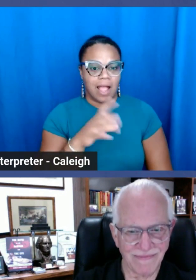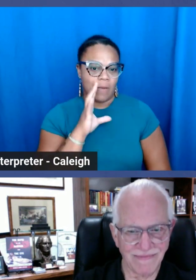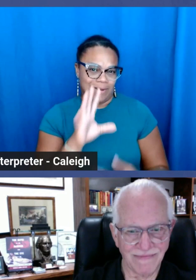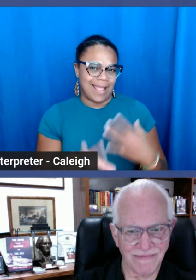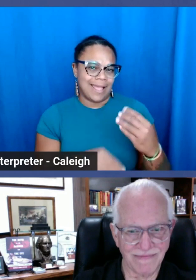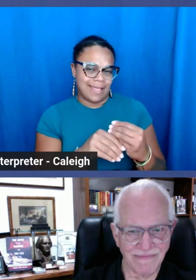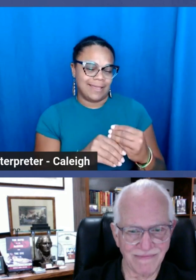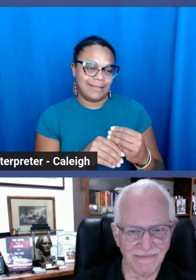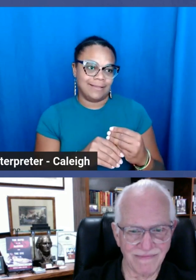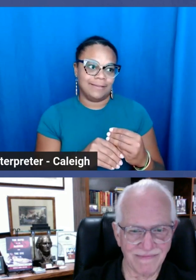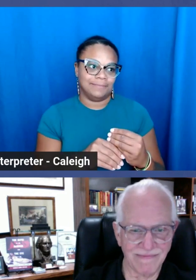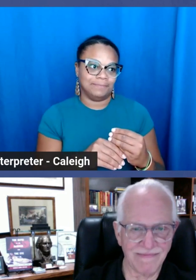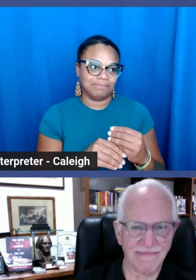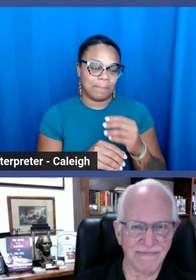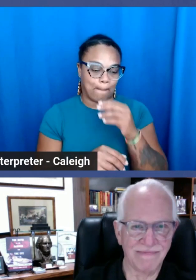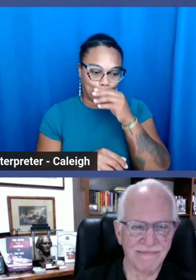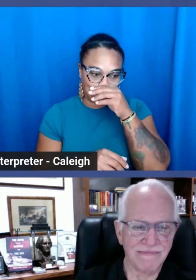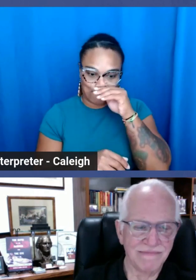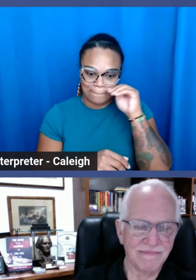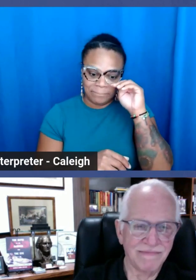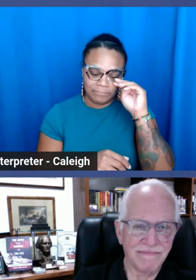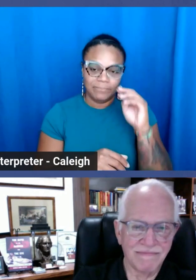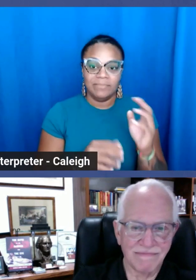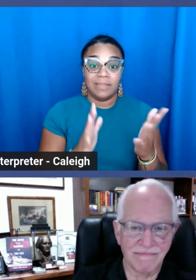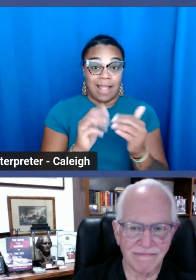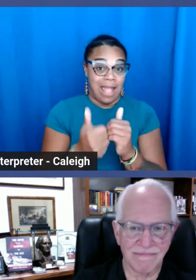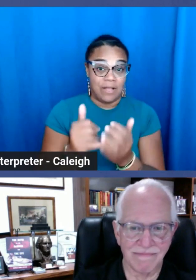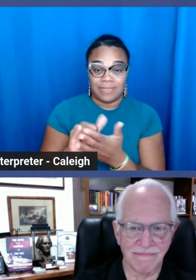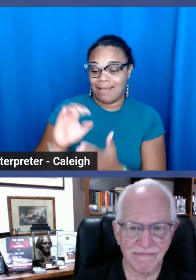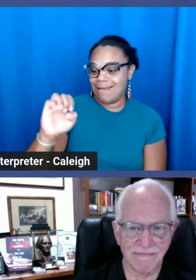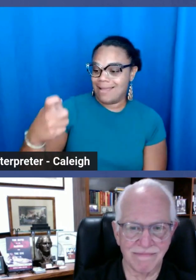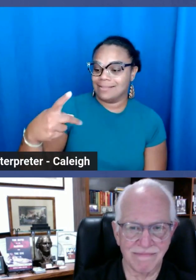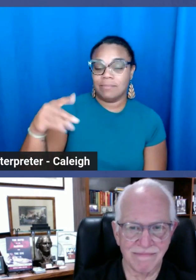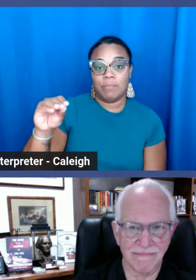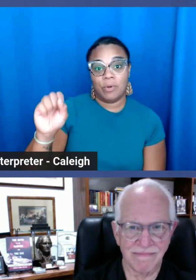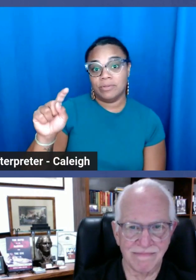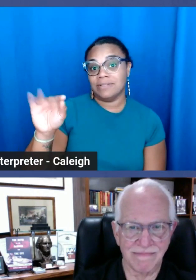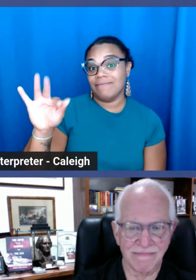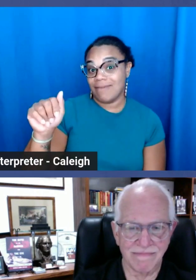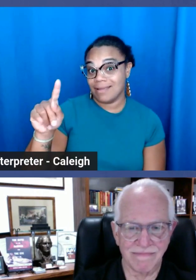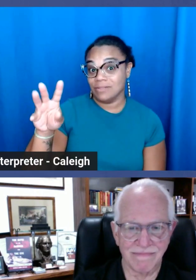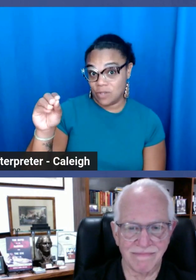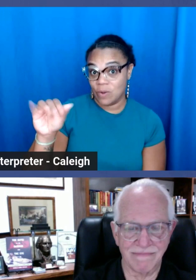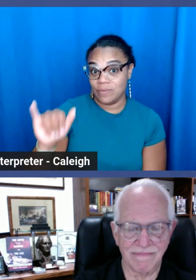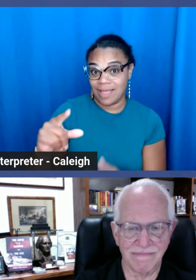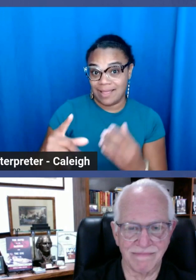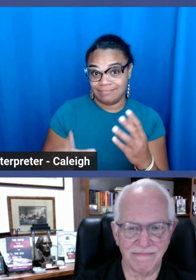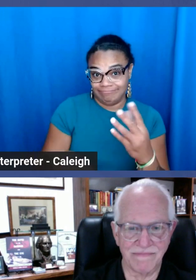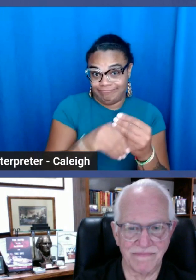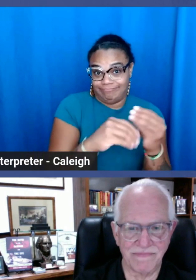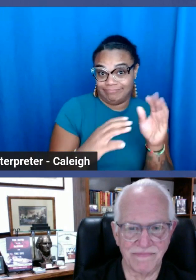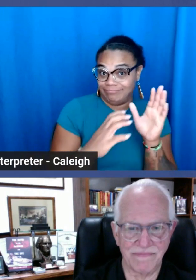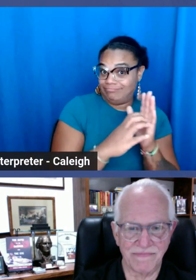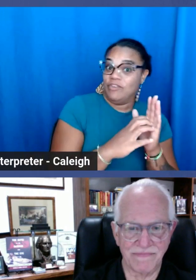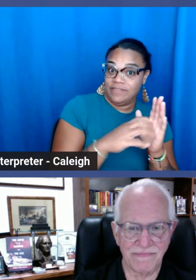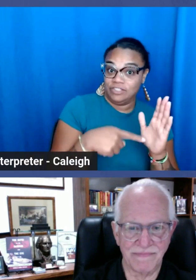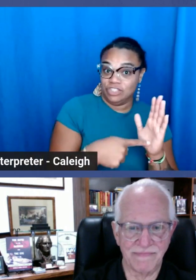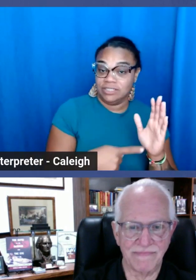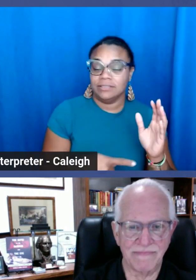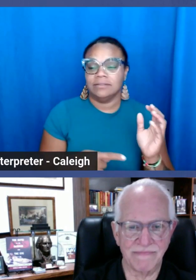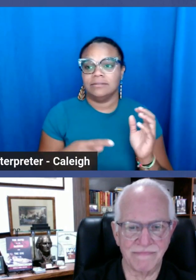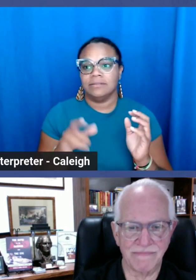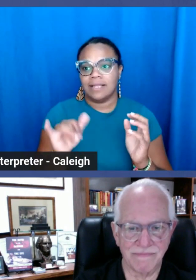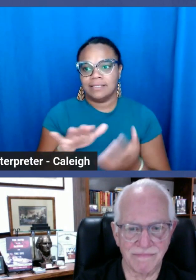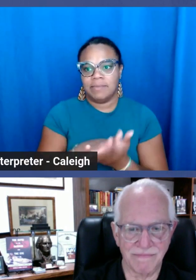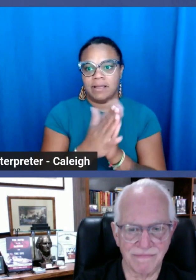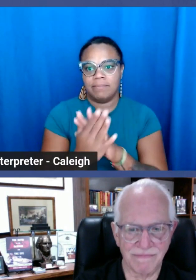the relevance of the ex post facto provision that you and Bob were discussing is becoming more and